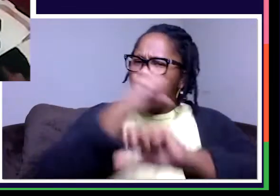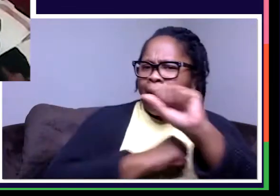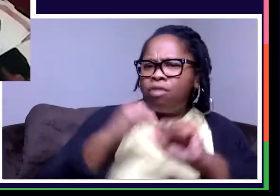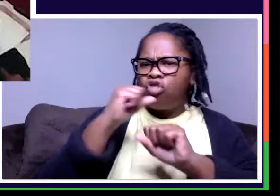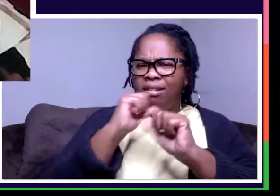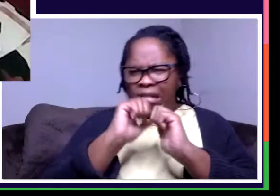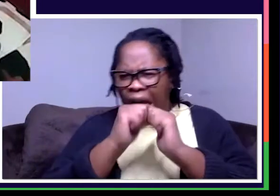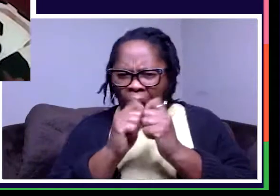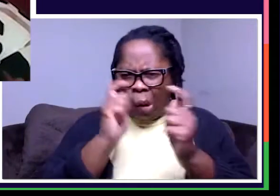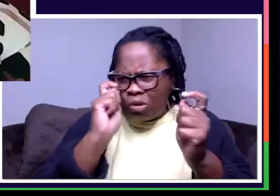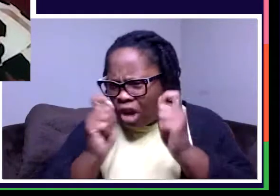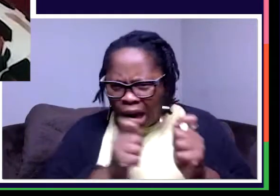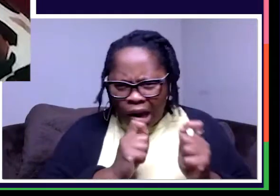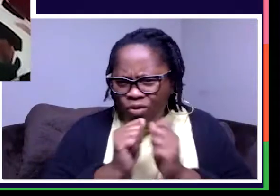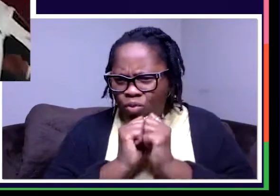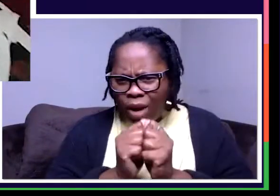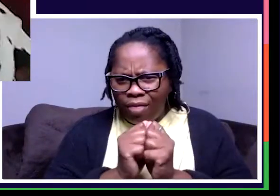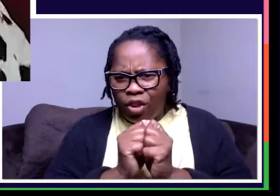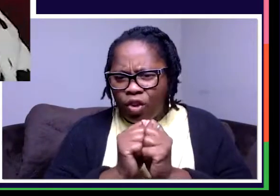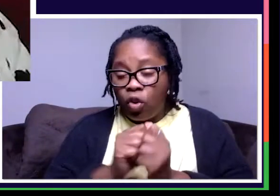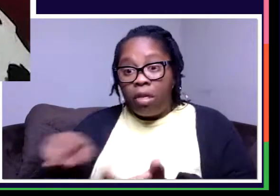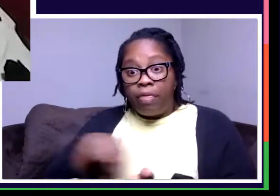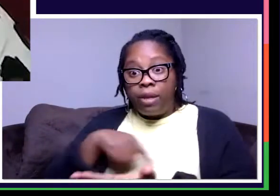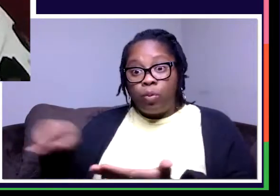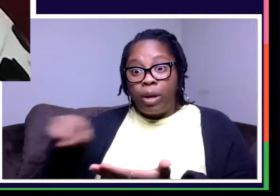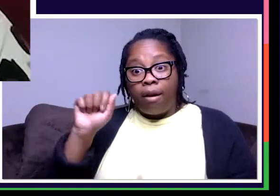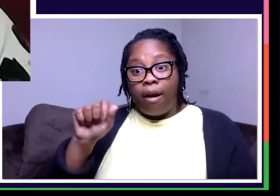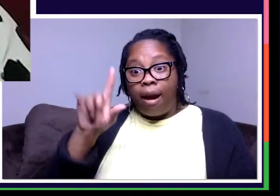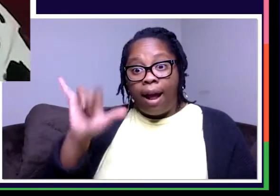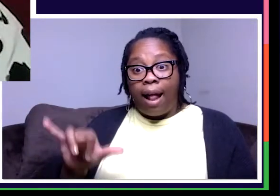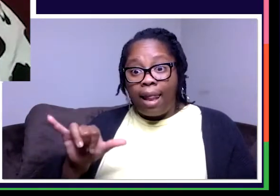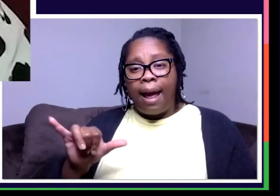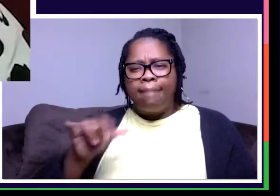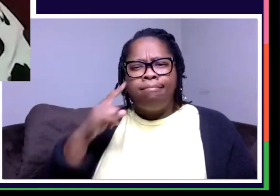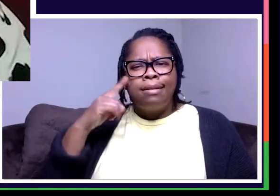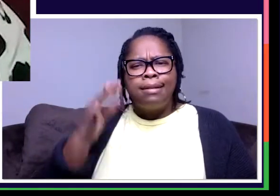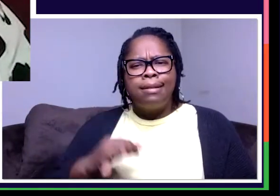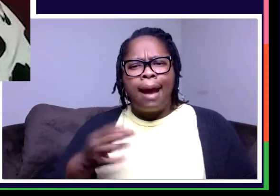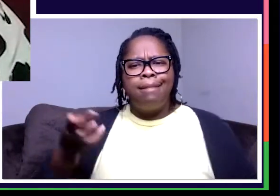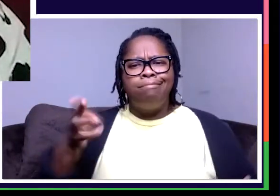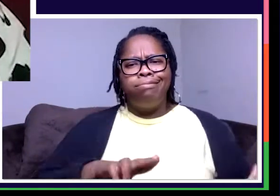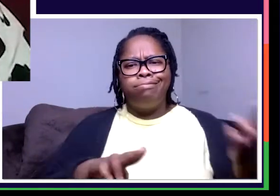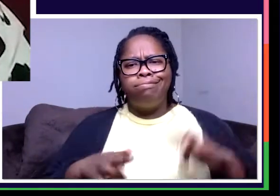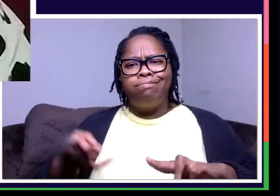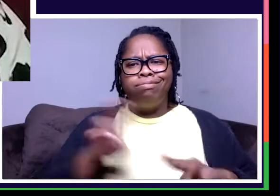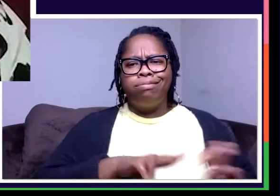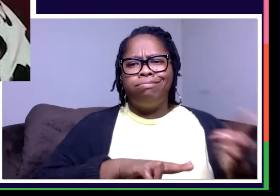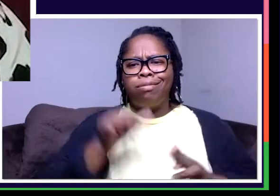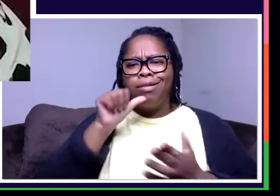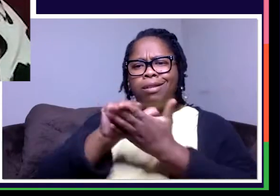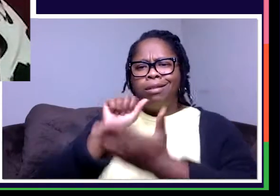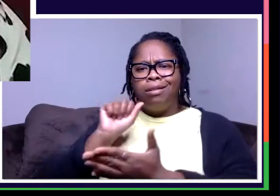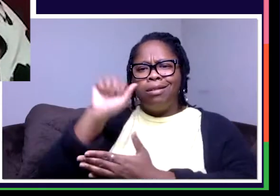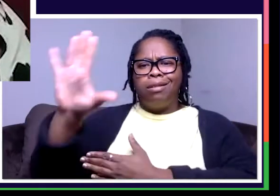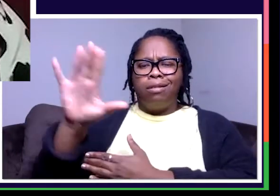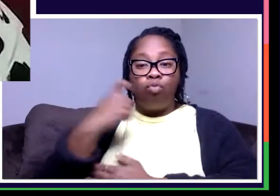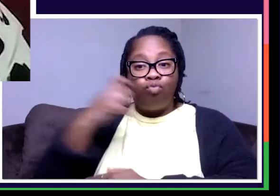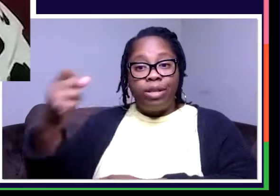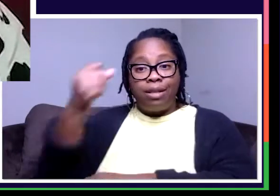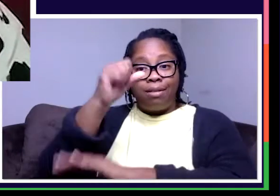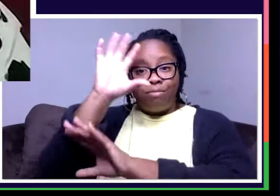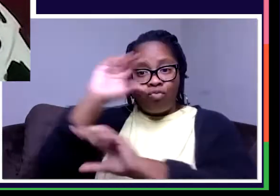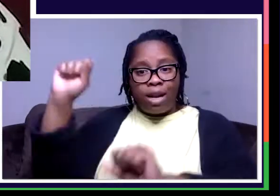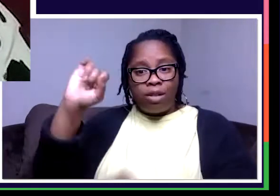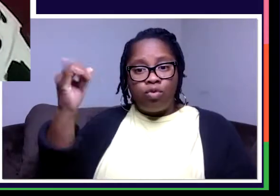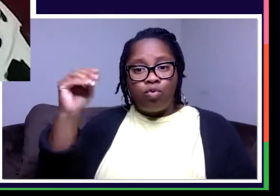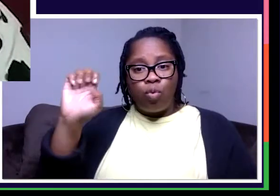and strategizing for change together. This week, our allies sent a joint letter to